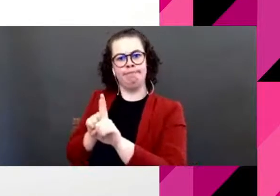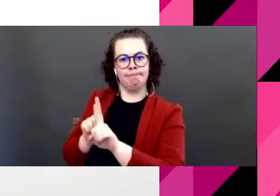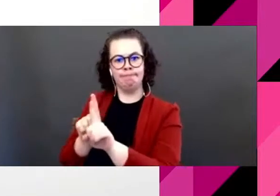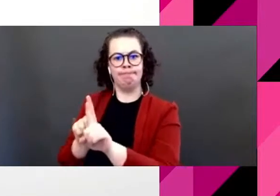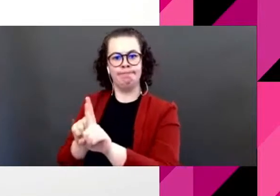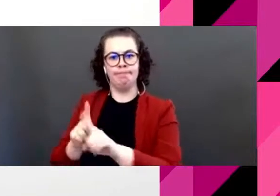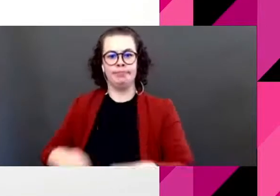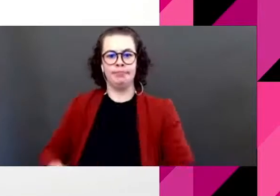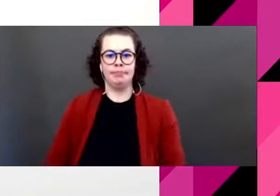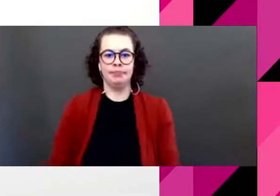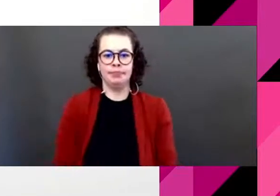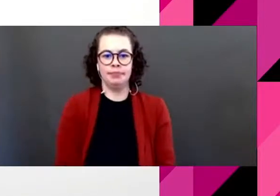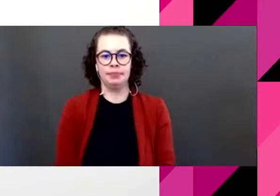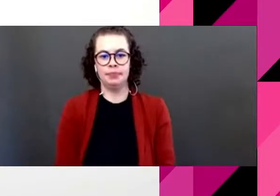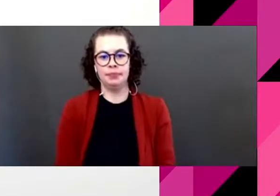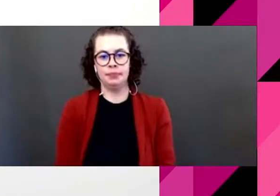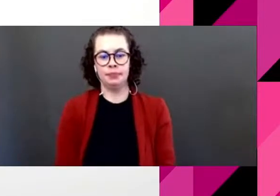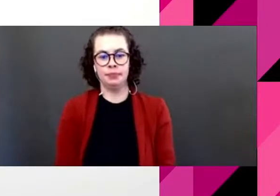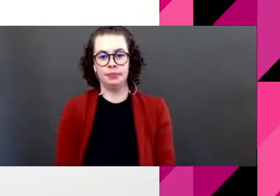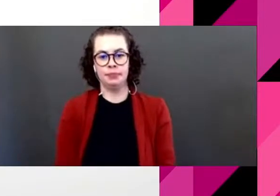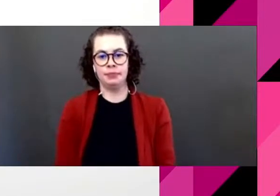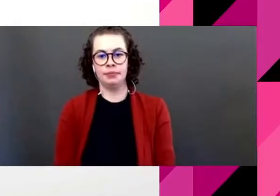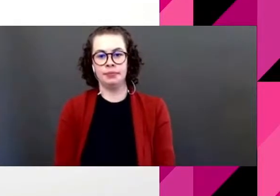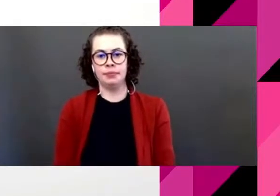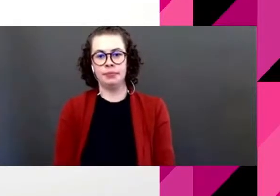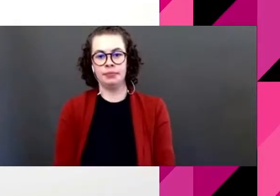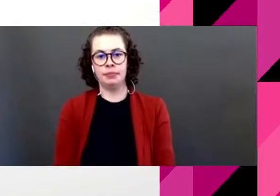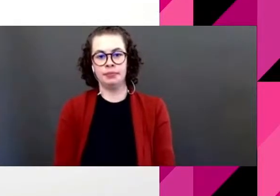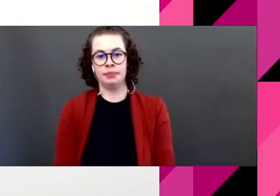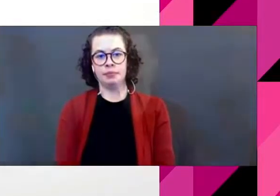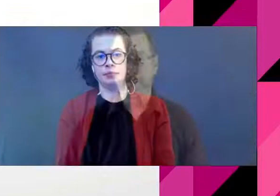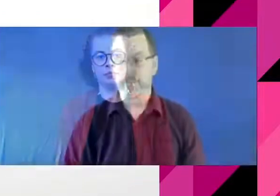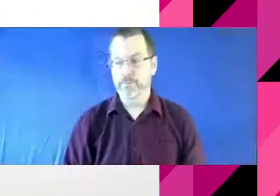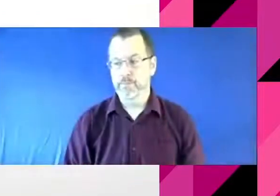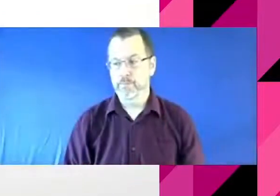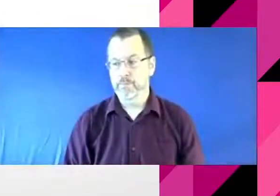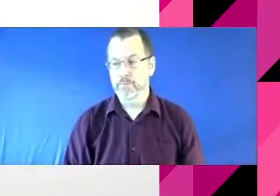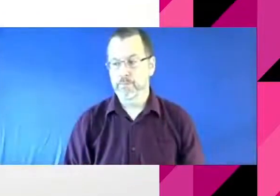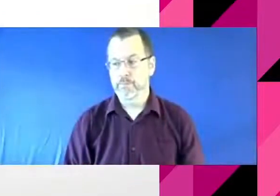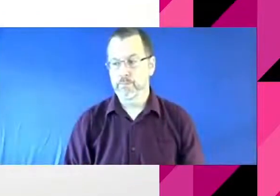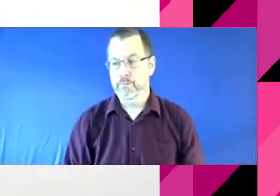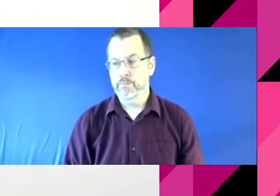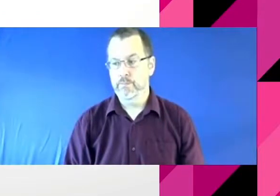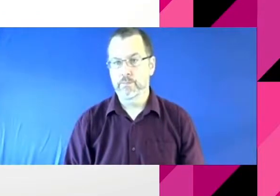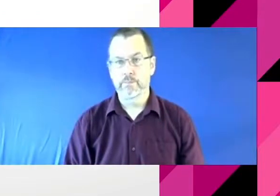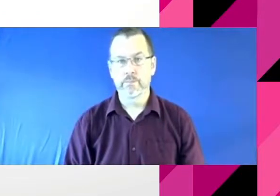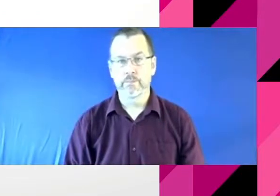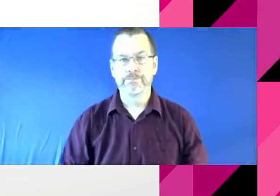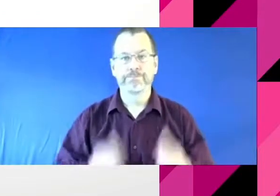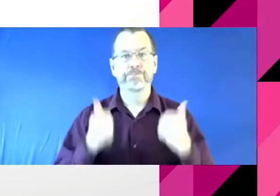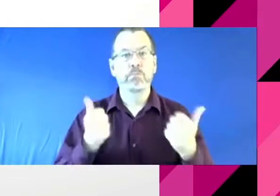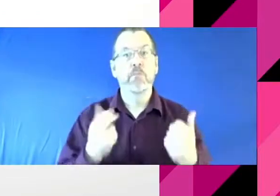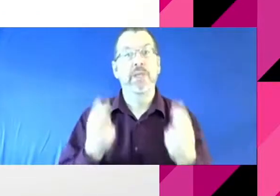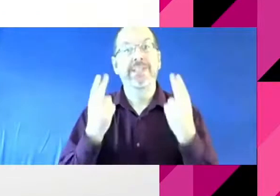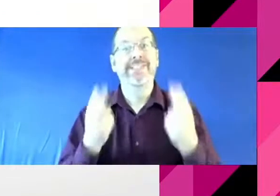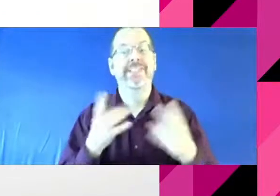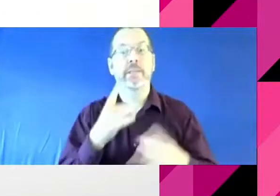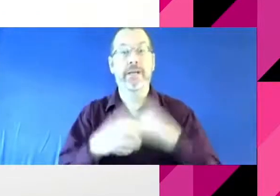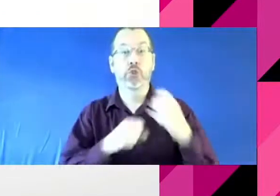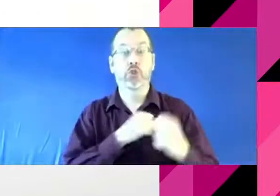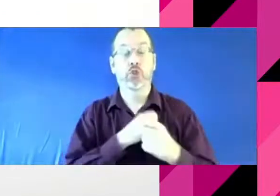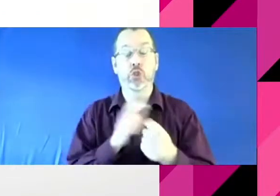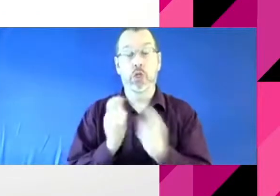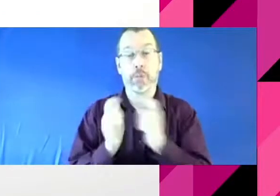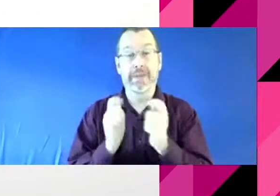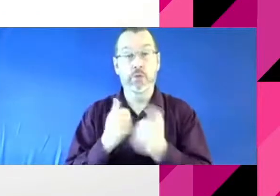process. In general, we need to ensure that the communication support is provided for all the parties,